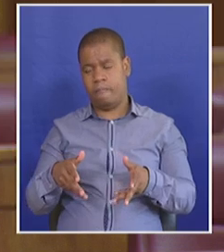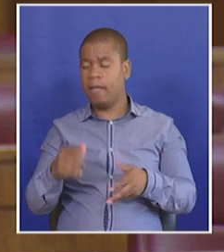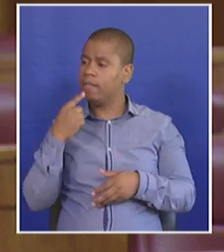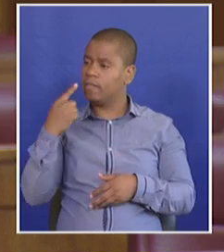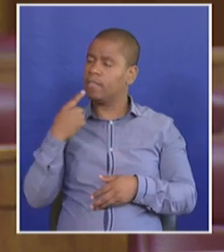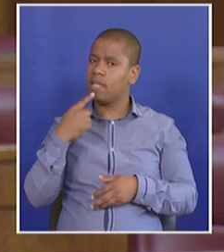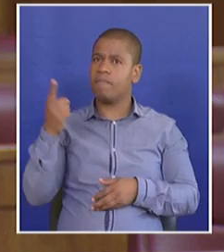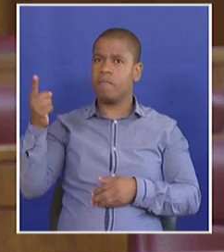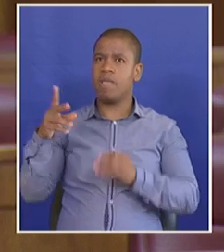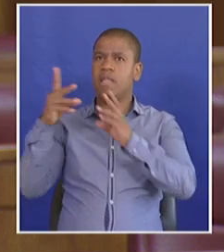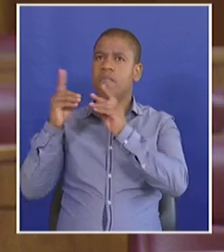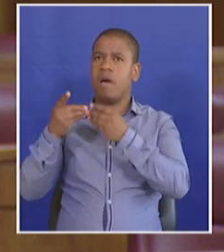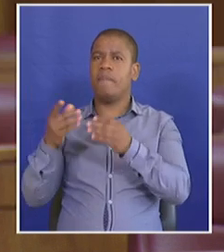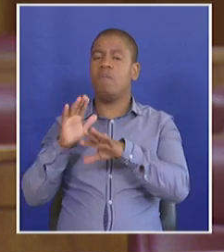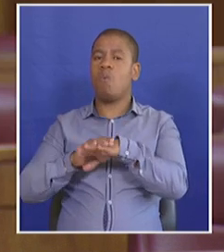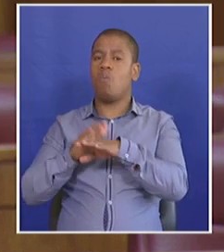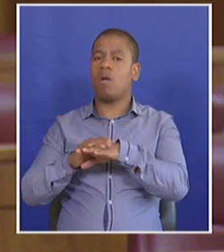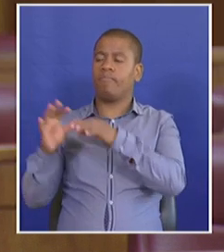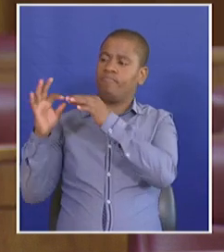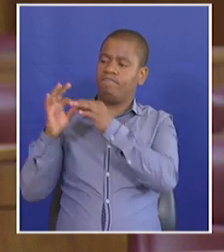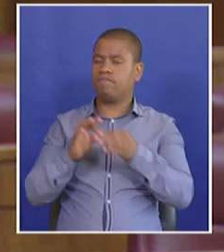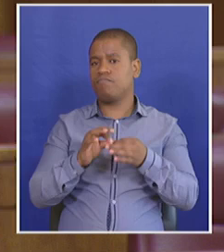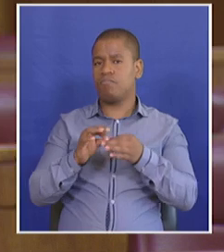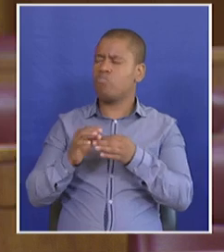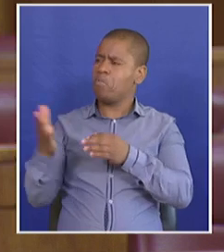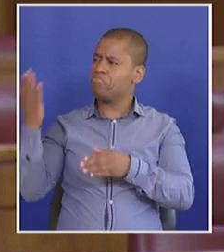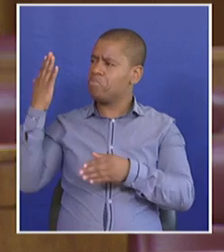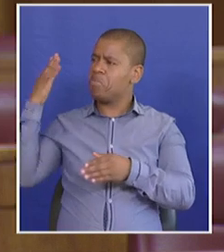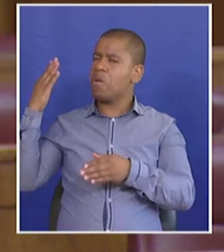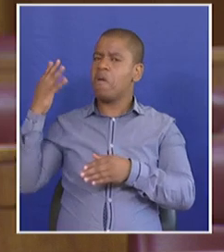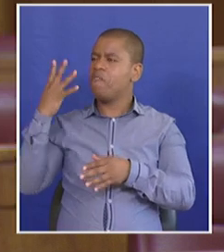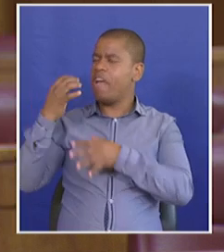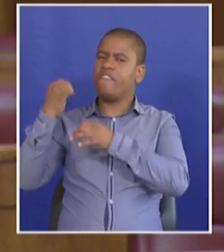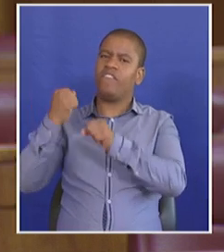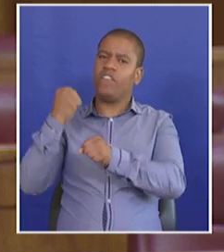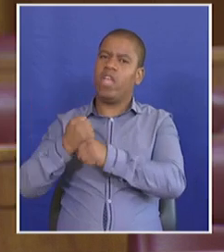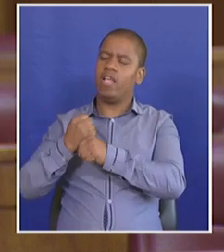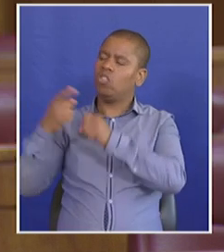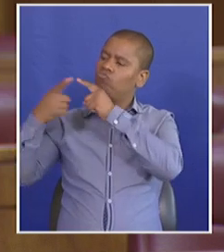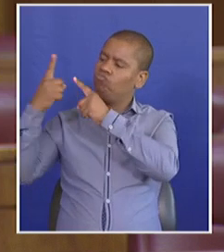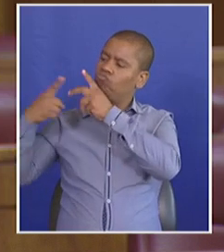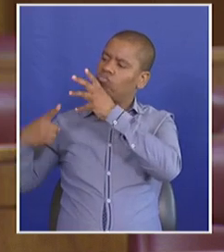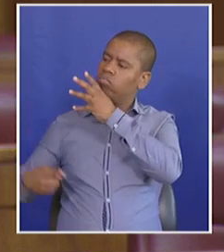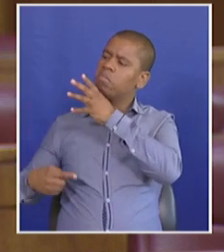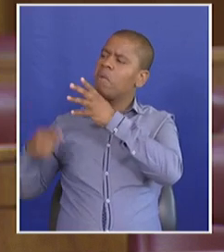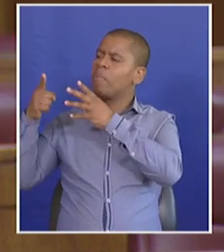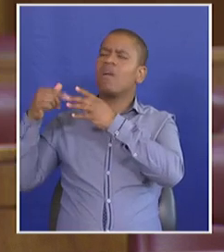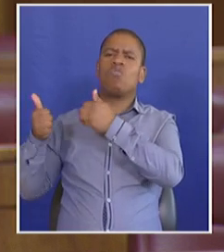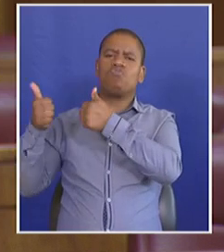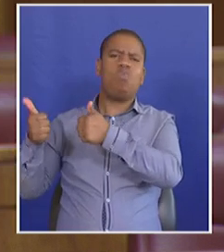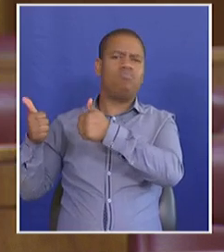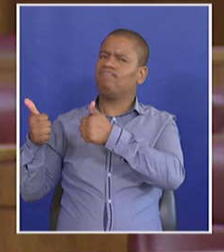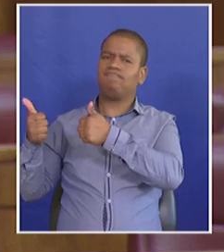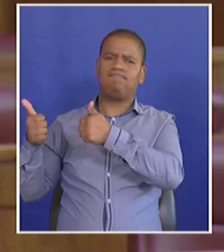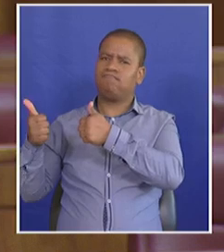still linked to the census figures that come out every 5 years, and that is not good enough. Because places